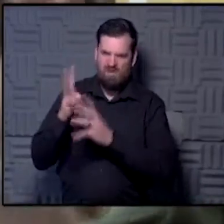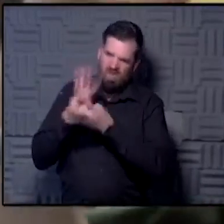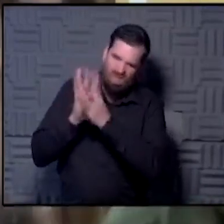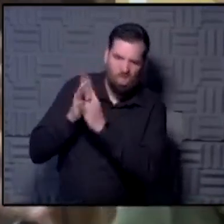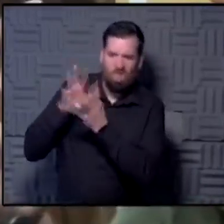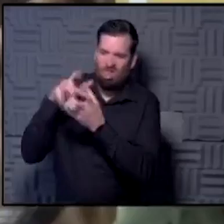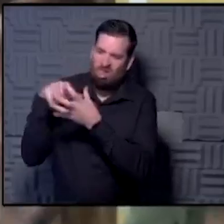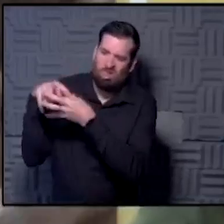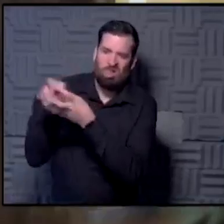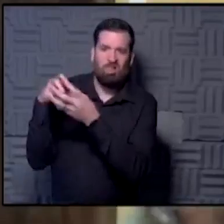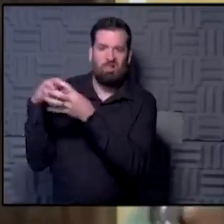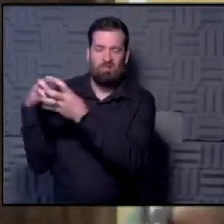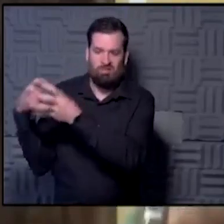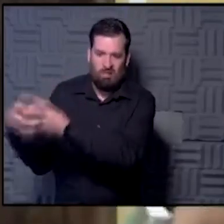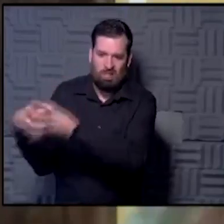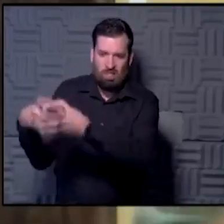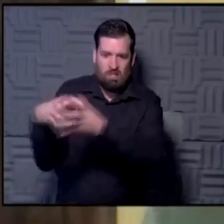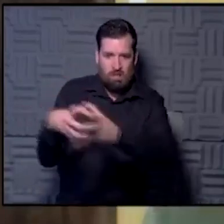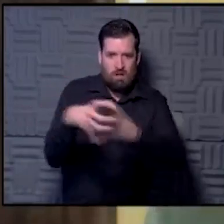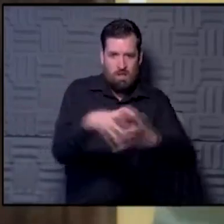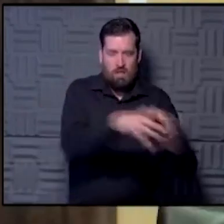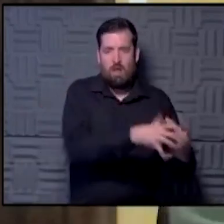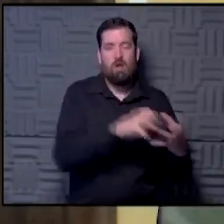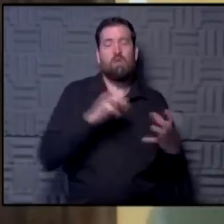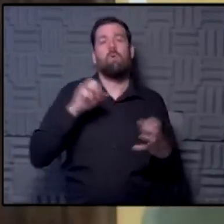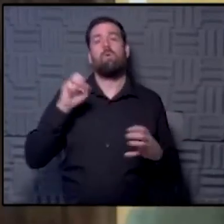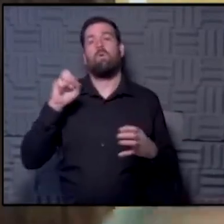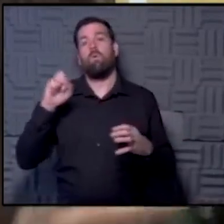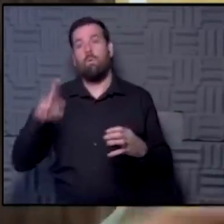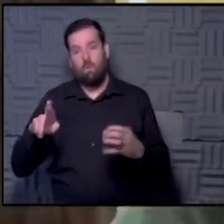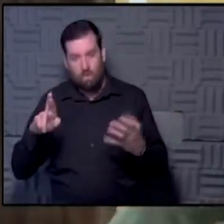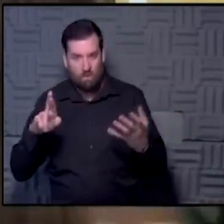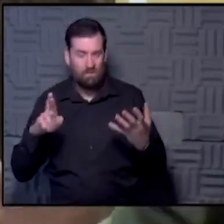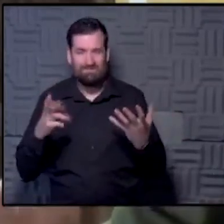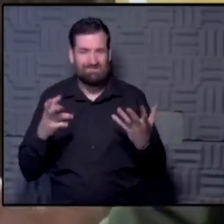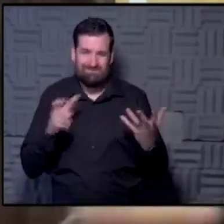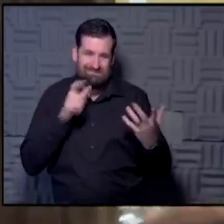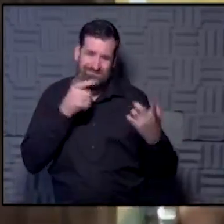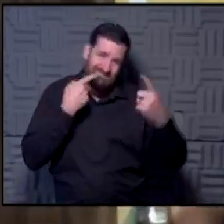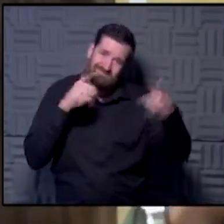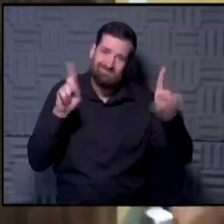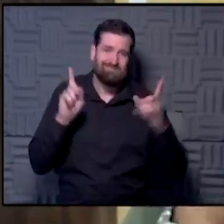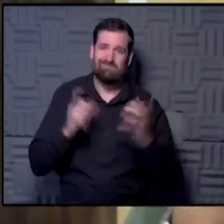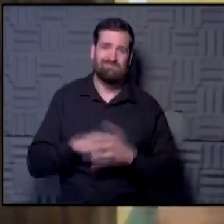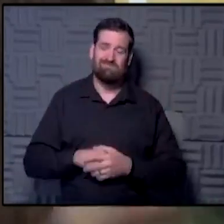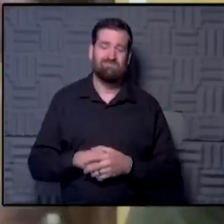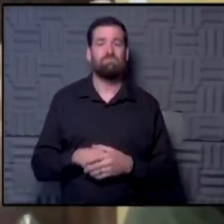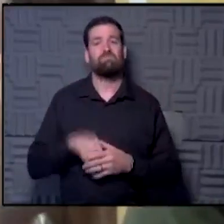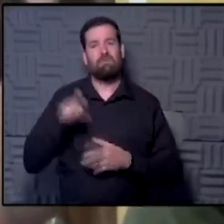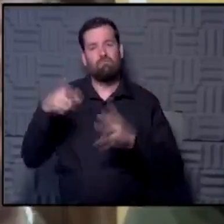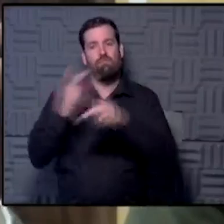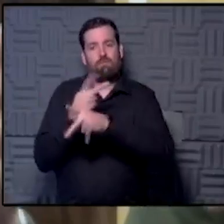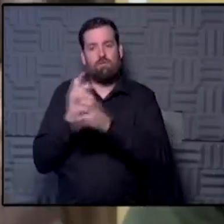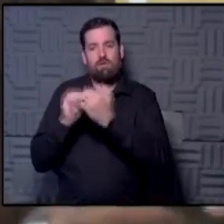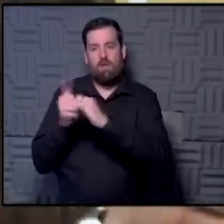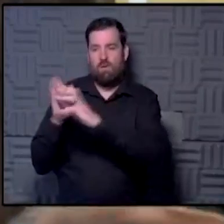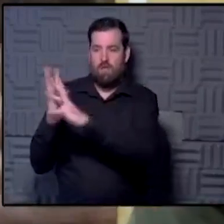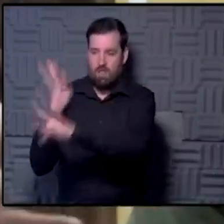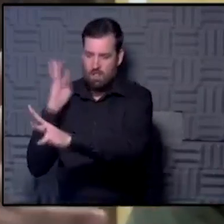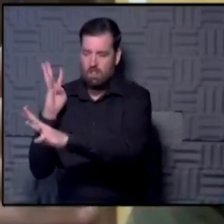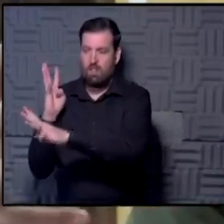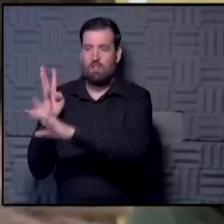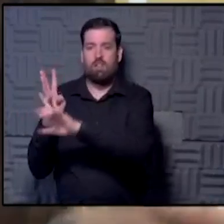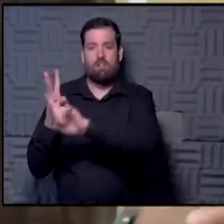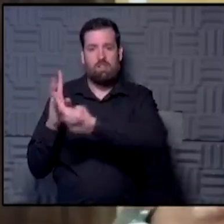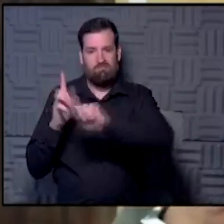kind of going from mass group to the next trunk to the next trunk to the next trunk? That's not going to work. You've got to be able to figure out how to queue people up, do it in lines,